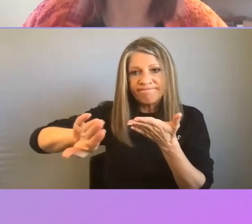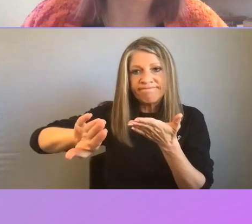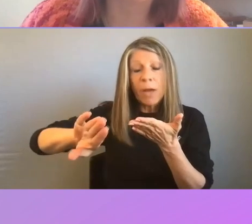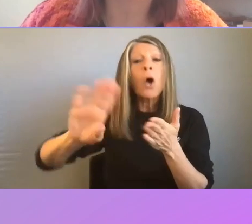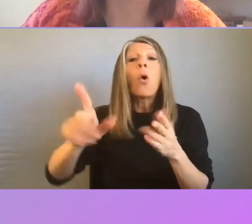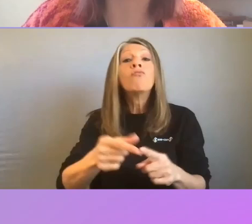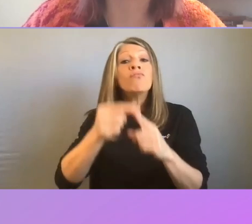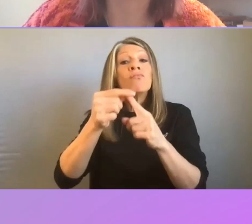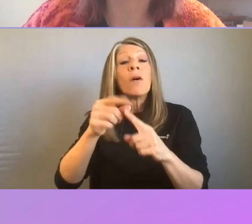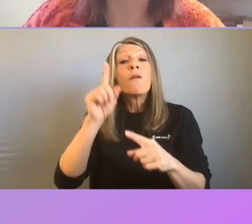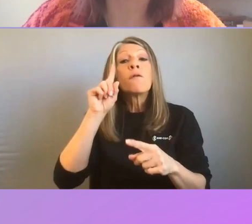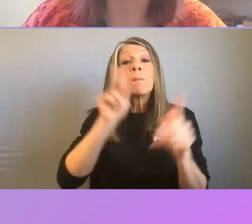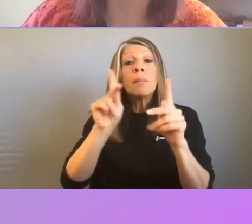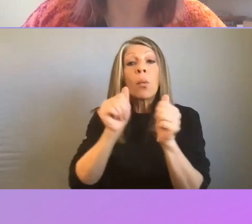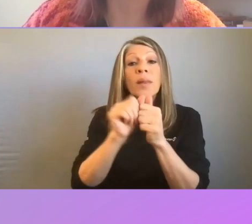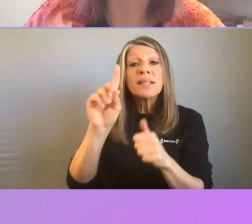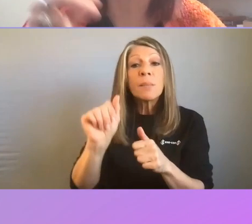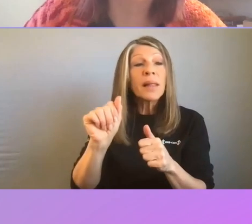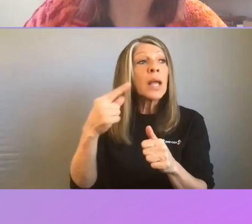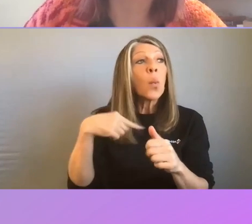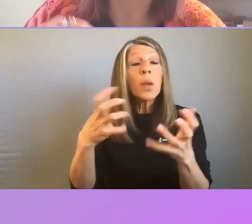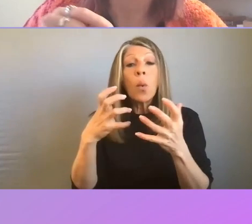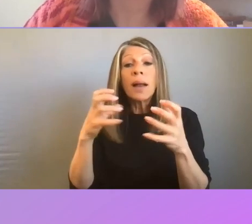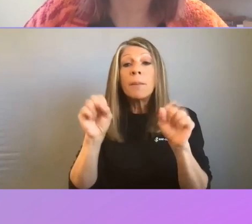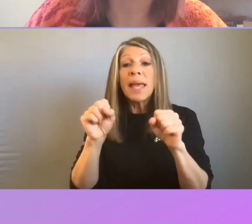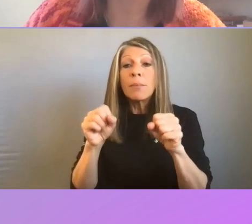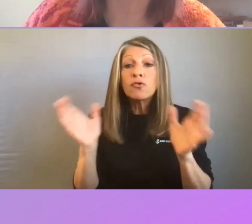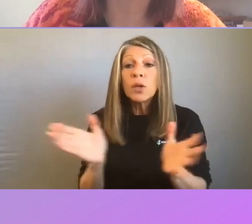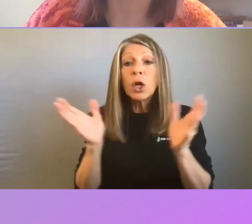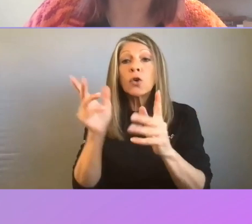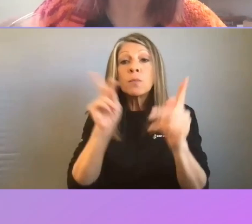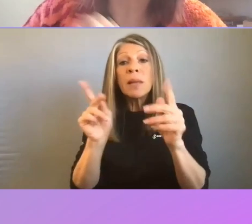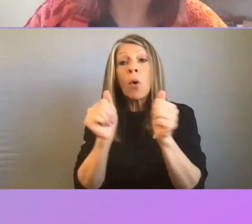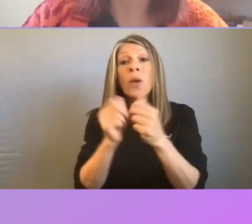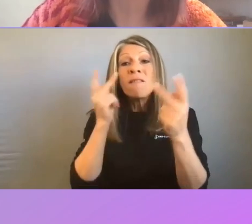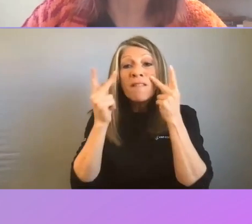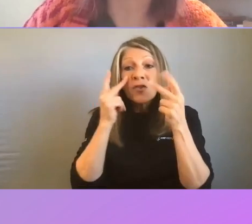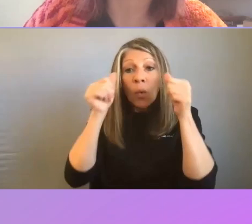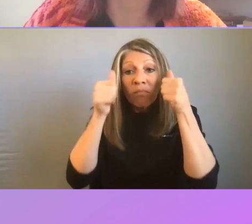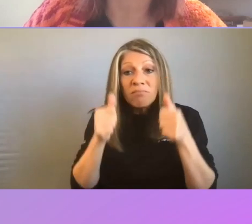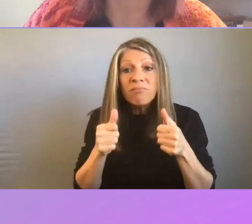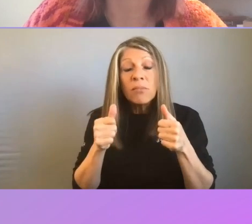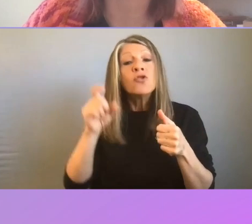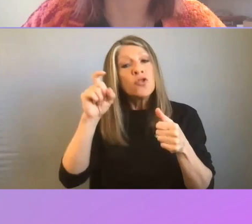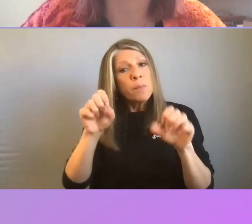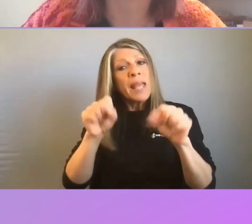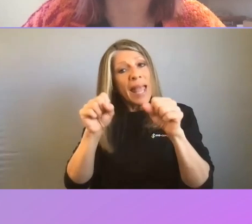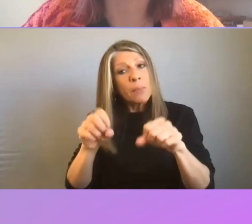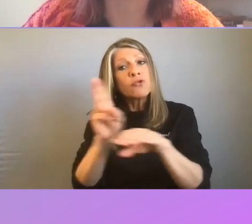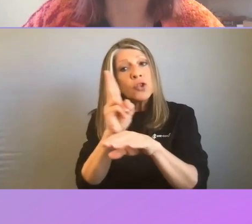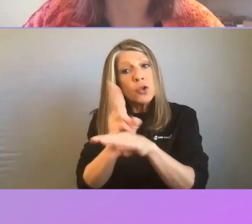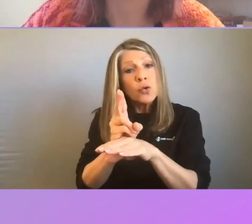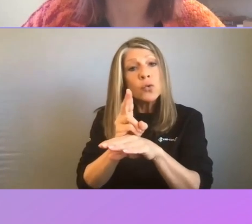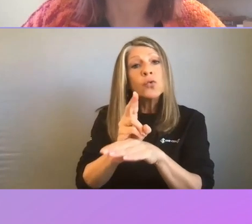exclusive of people with disabilities. And we want to be able to encourage people with visual impairment should absolutely be able to use creative